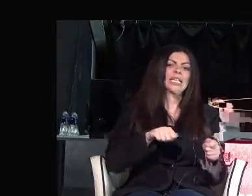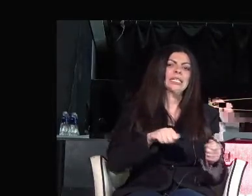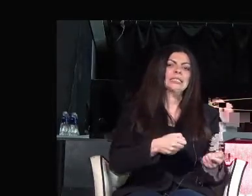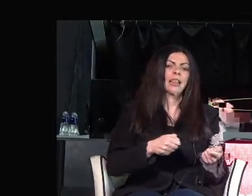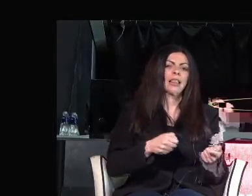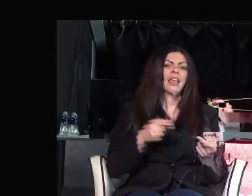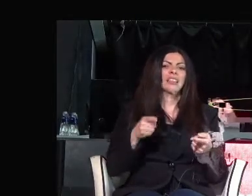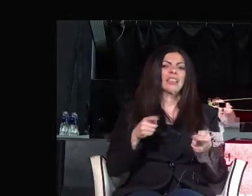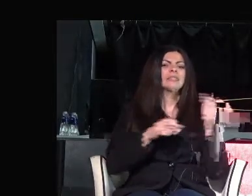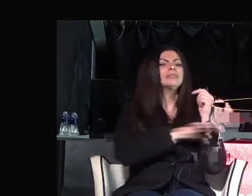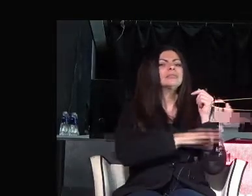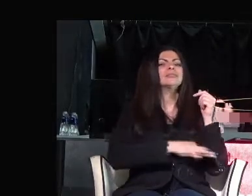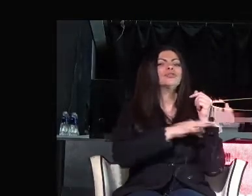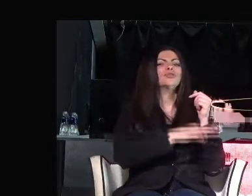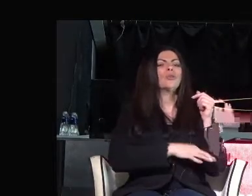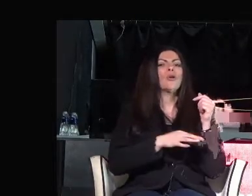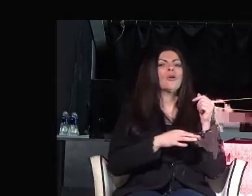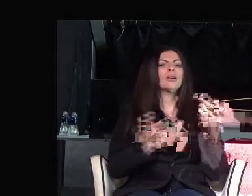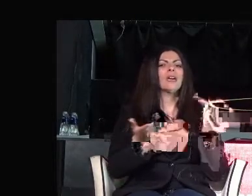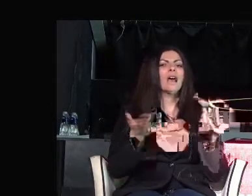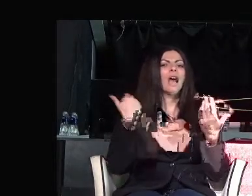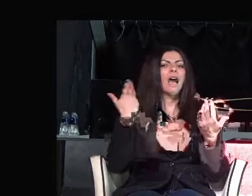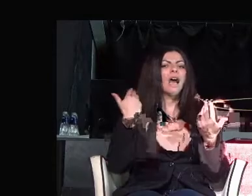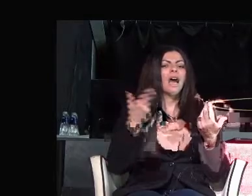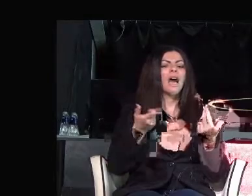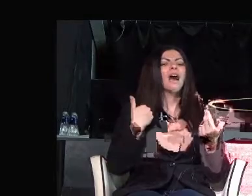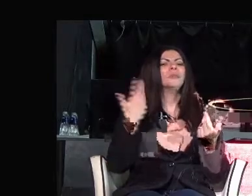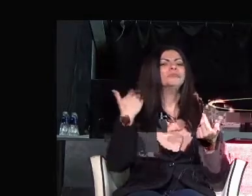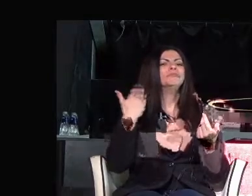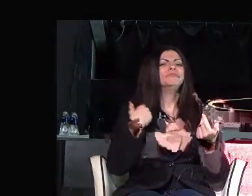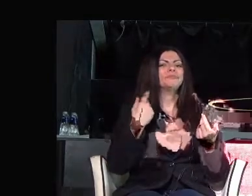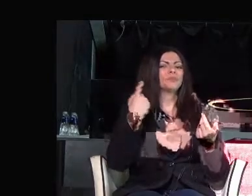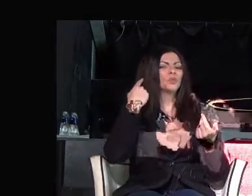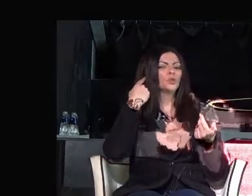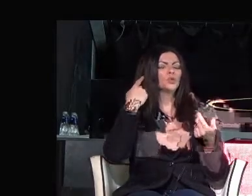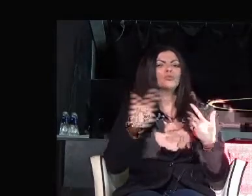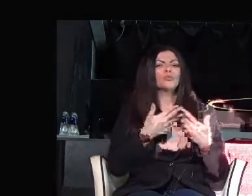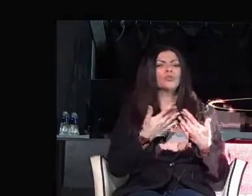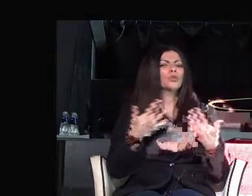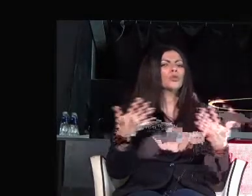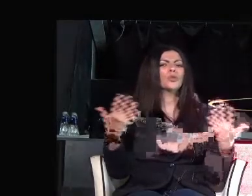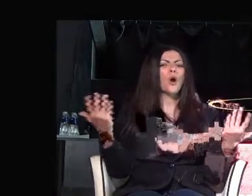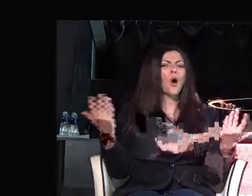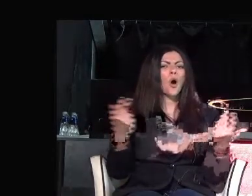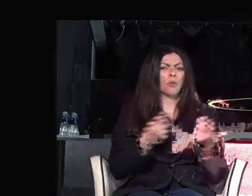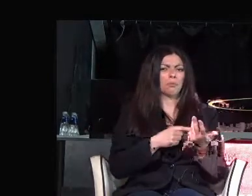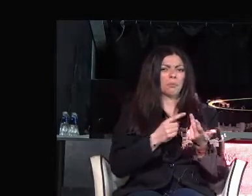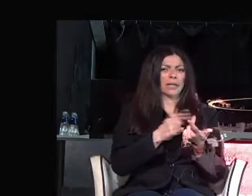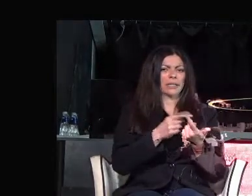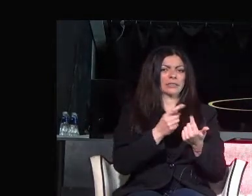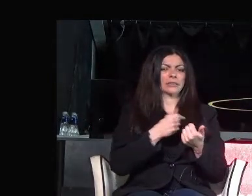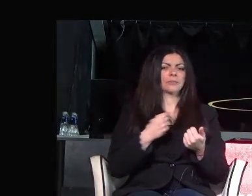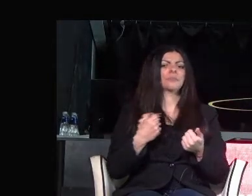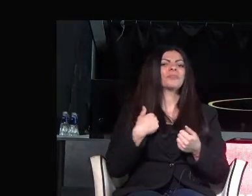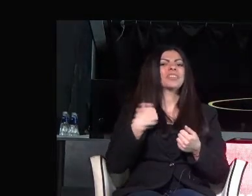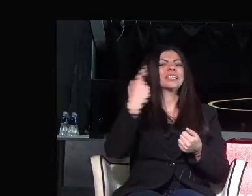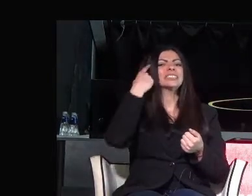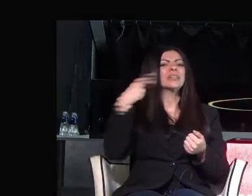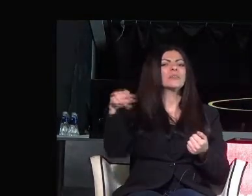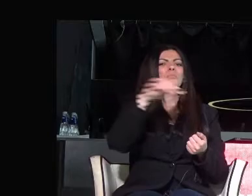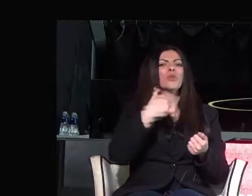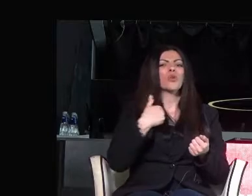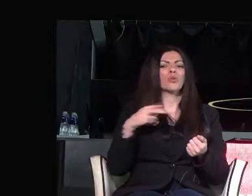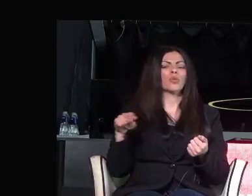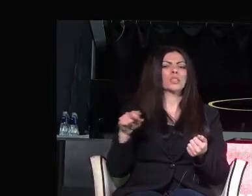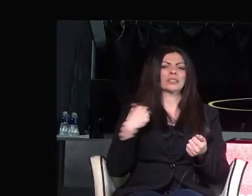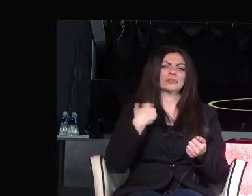not true. They were never happy to have new names. They were never happy for their deceased